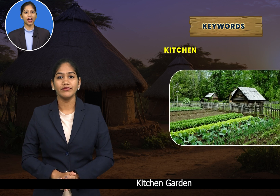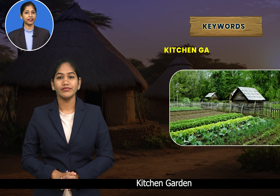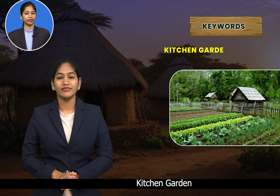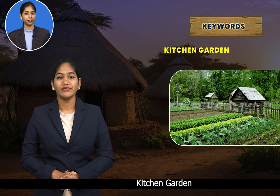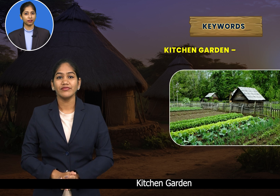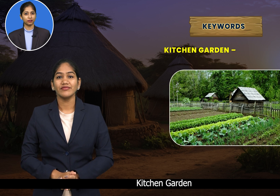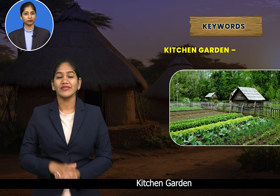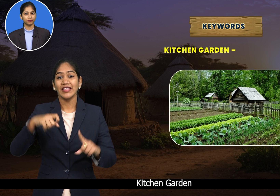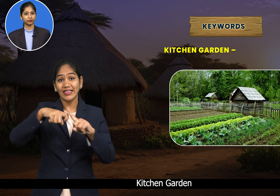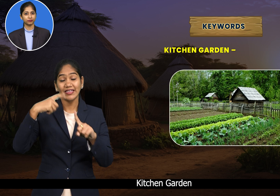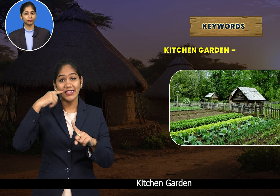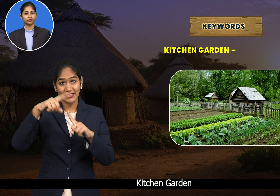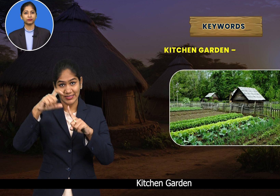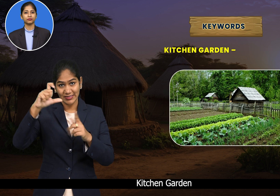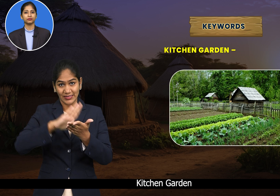Kitchen garden.